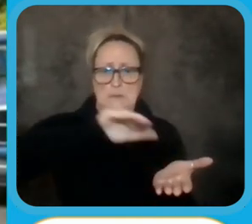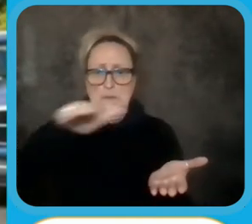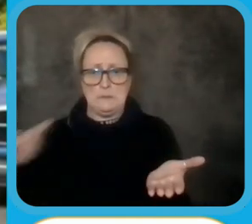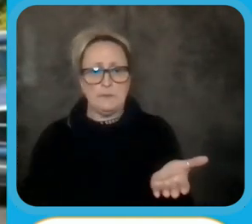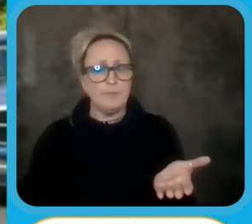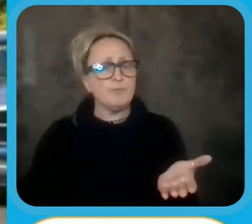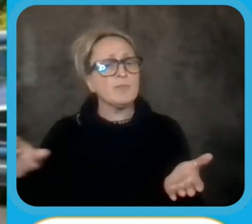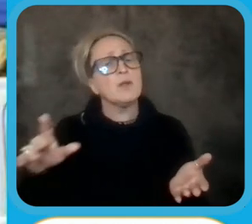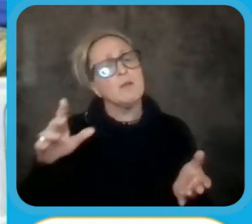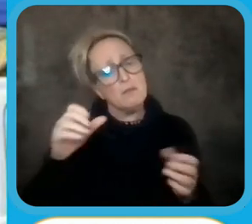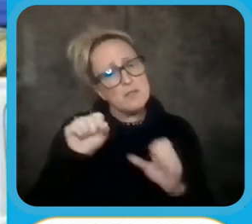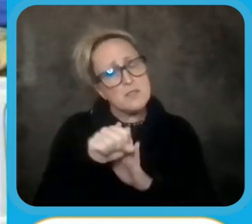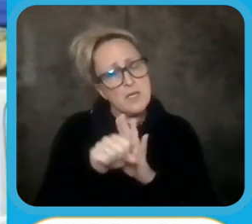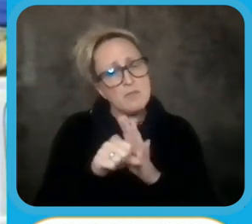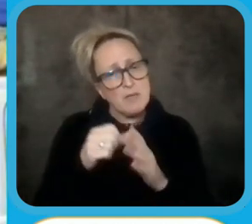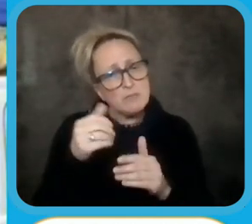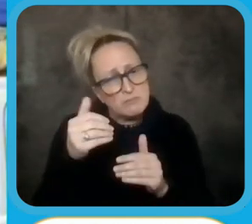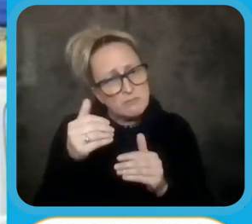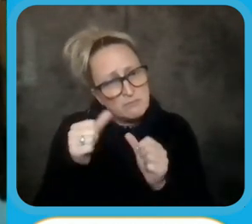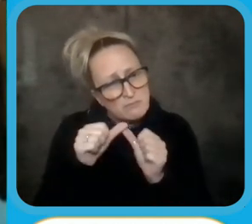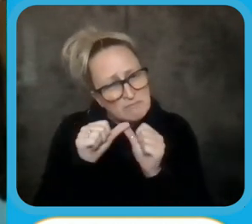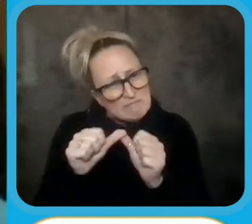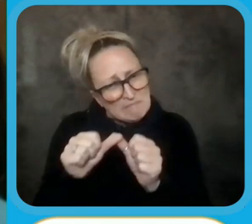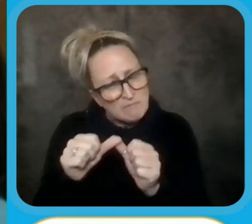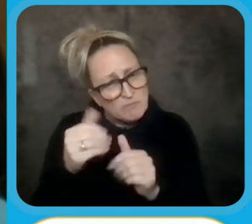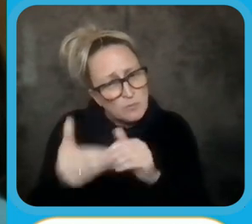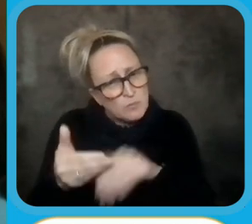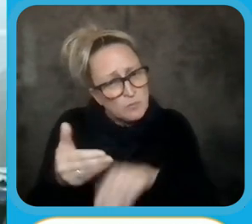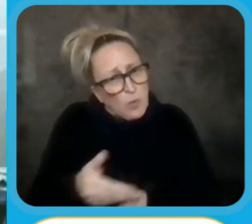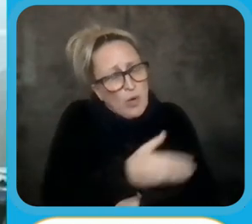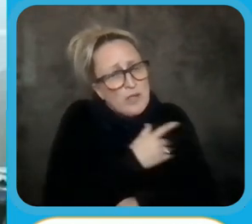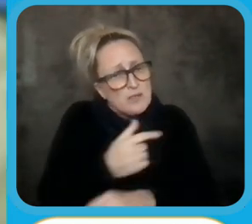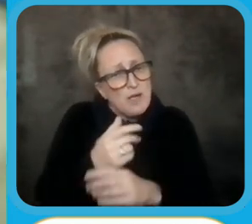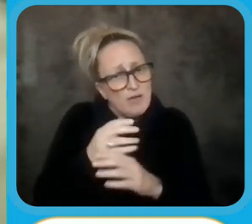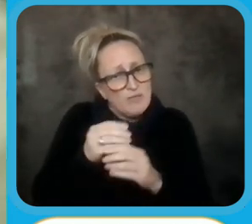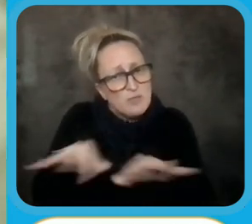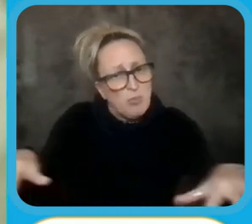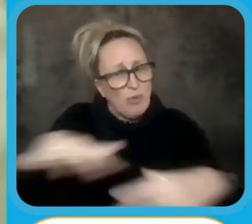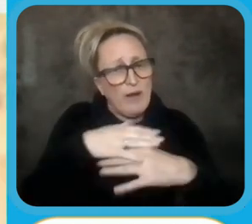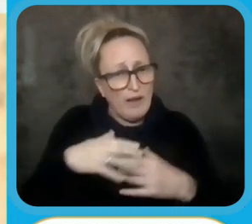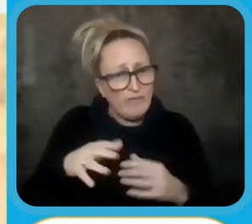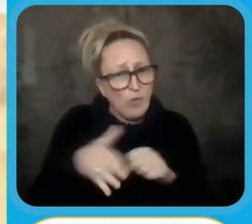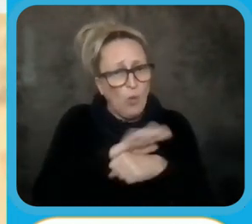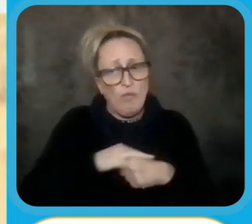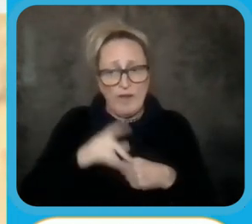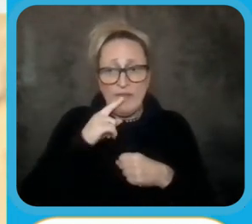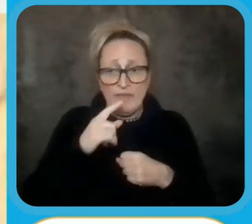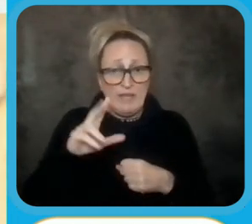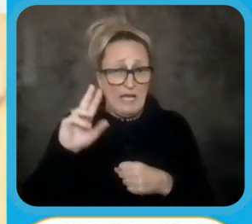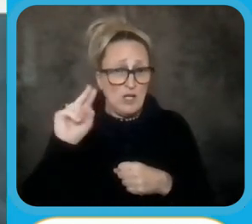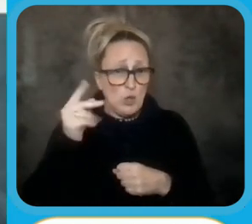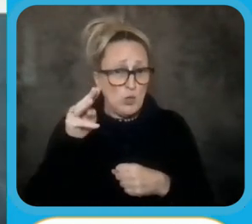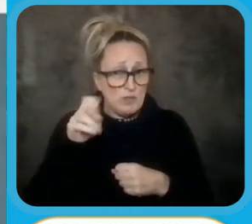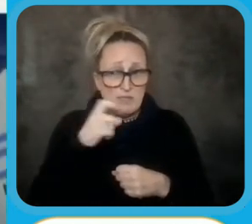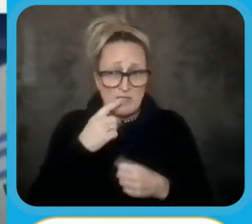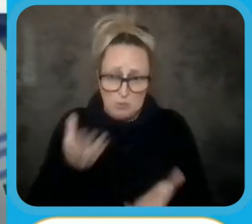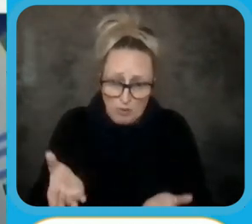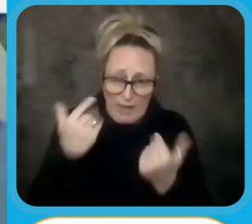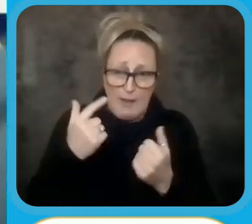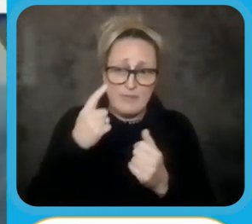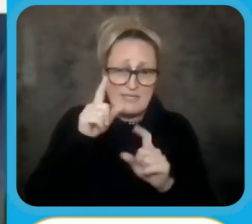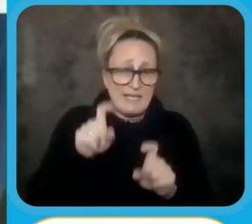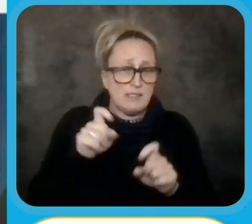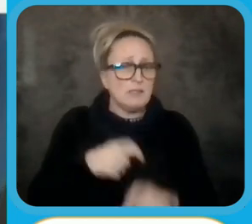making progress in controlling the spread of COVID-19, and Governor Gavin Newsom says they plan to ramp up testing in California. We